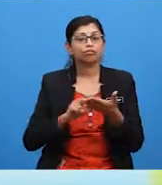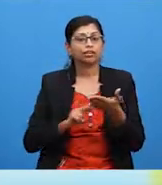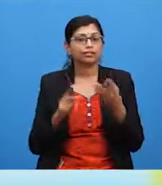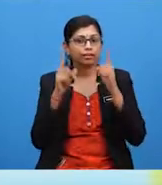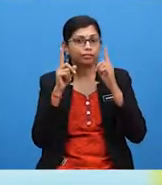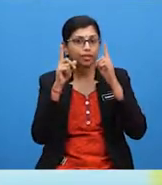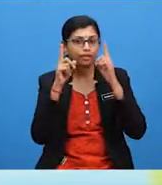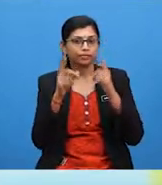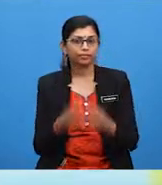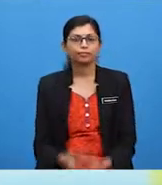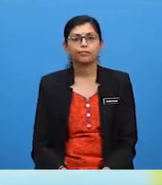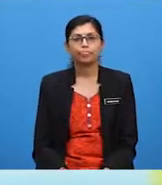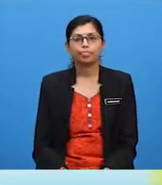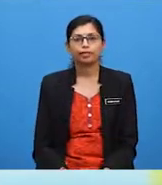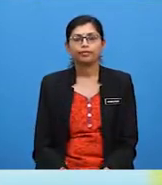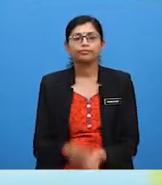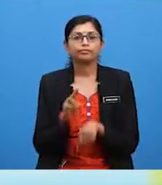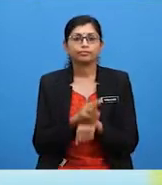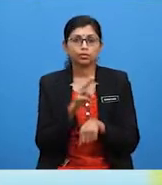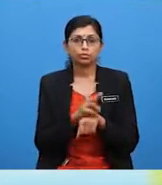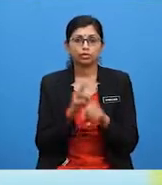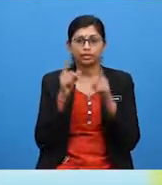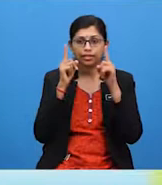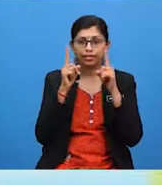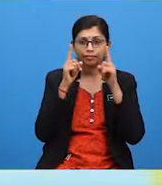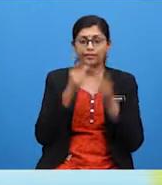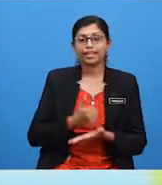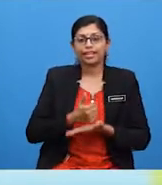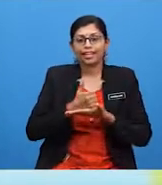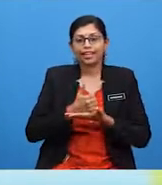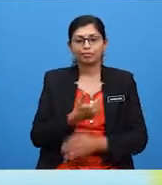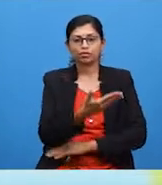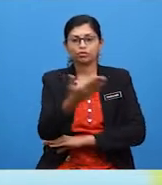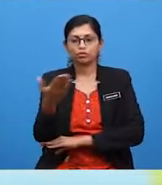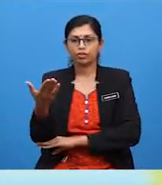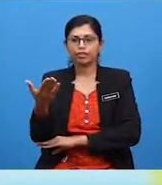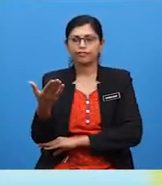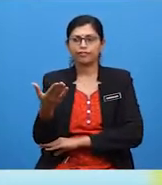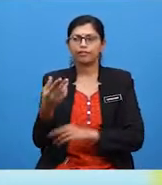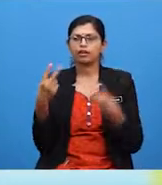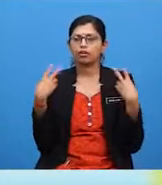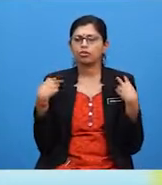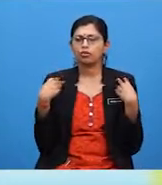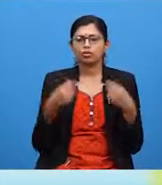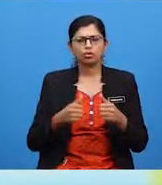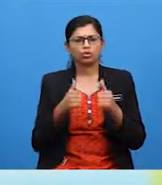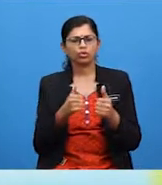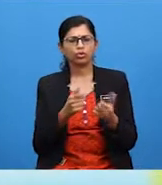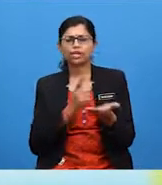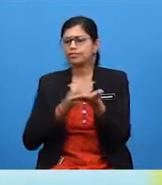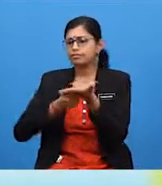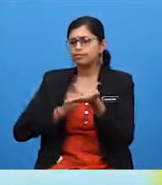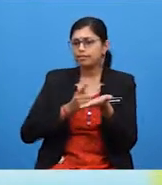And using them can help you to have an effective discussion by